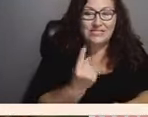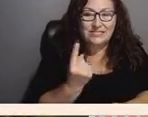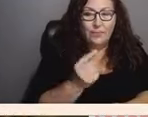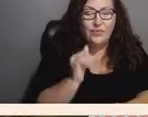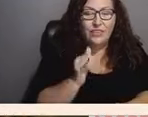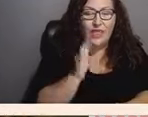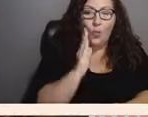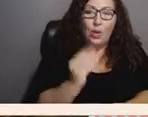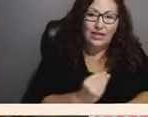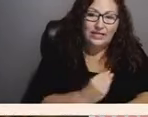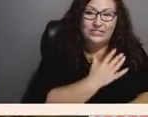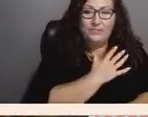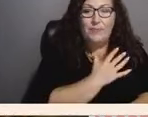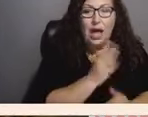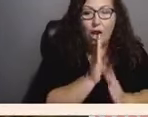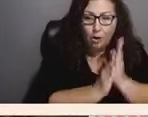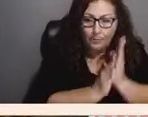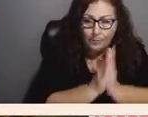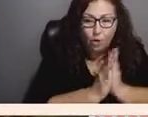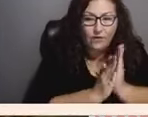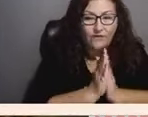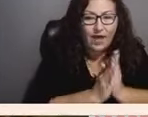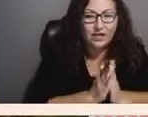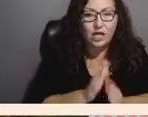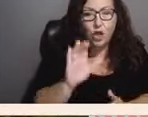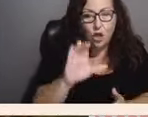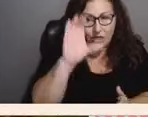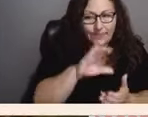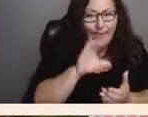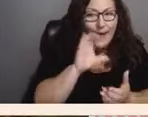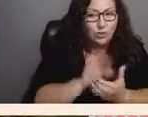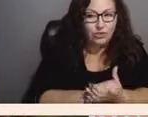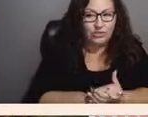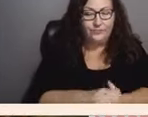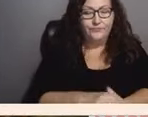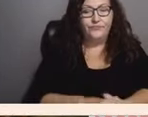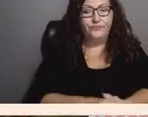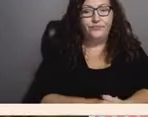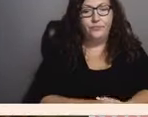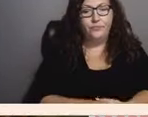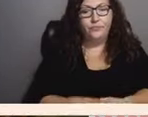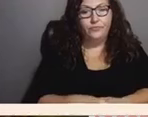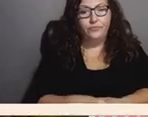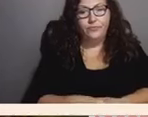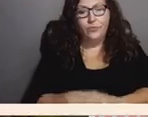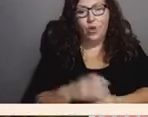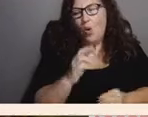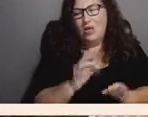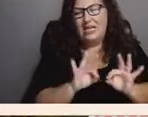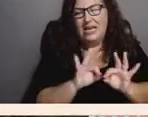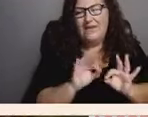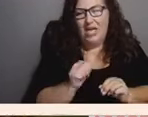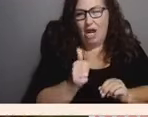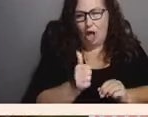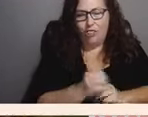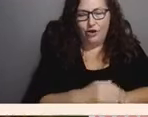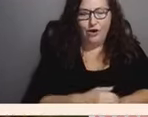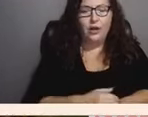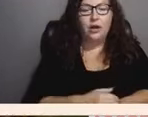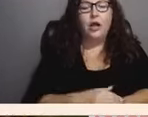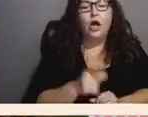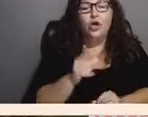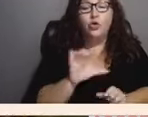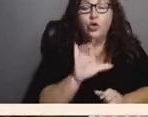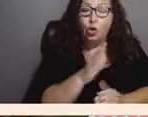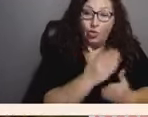inspire, motivate your spouse or significant other. Okay? You do your thing, I